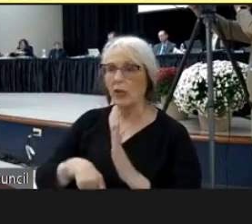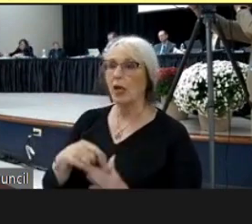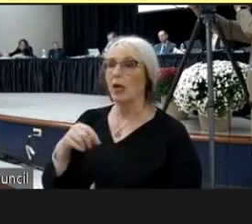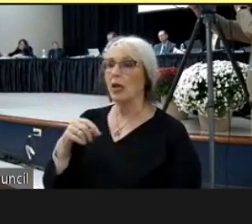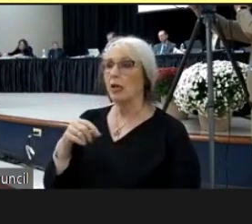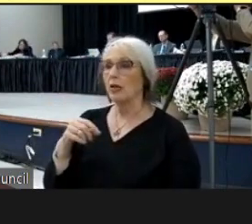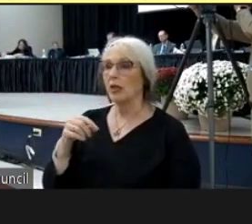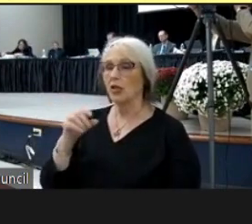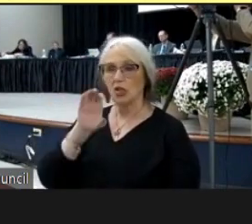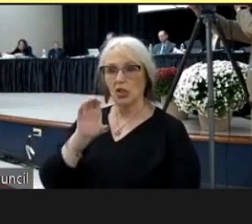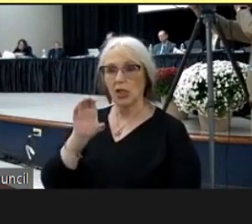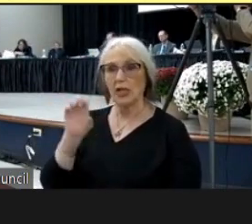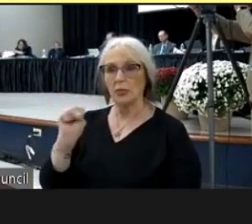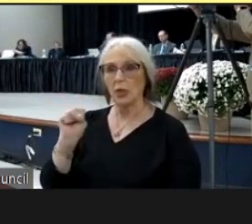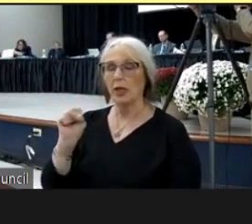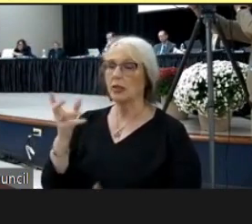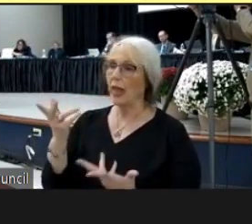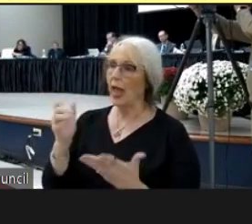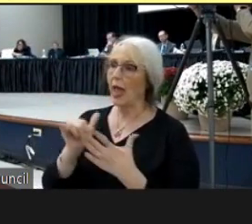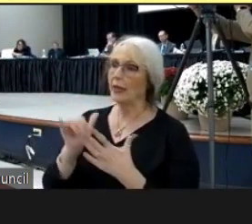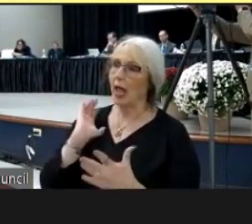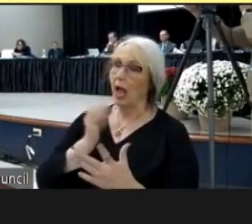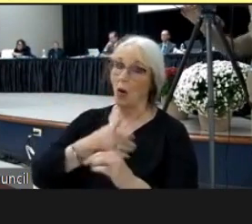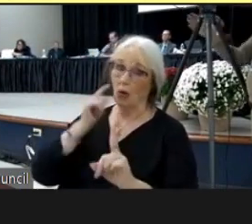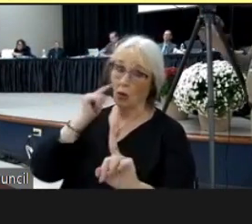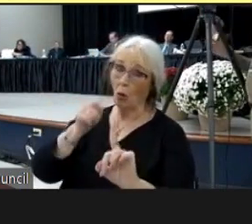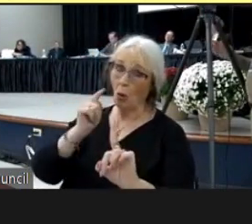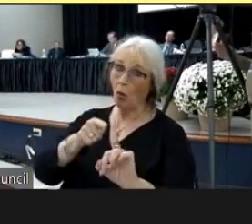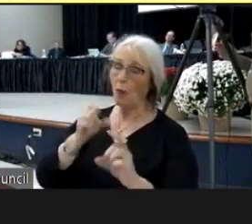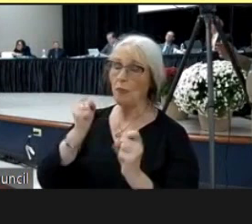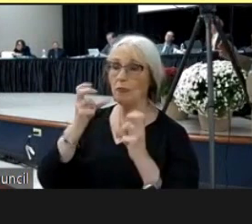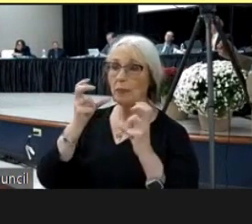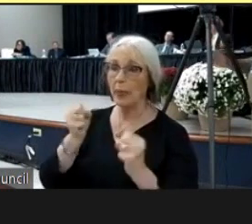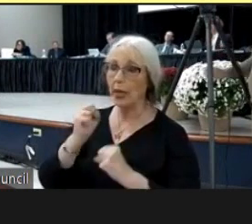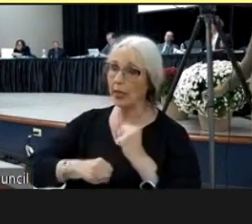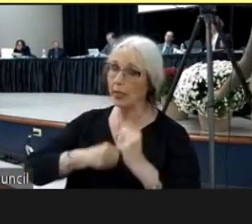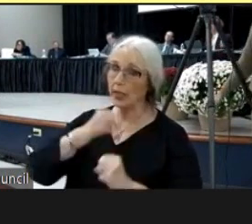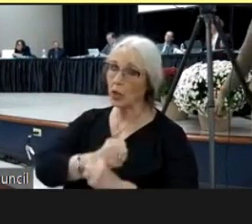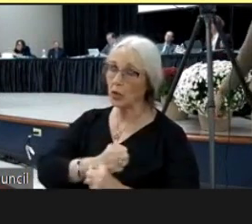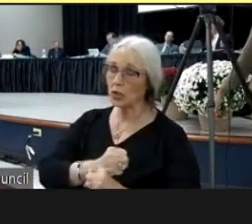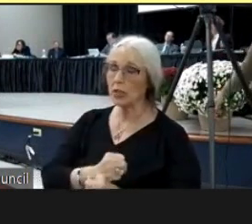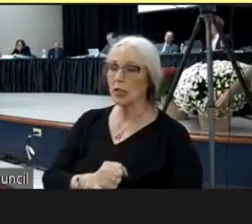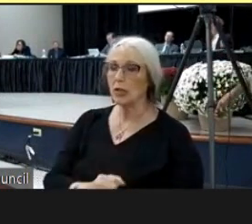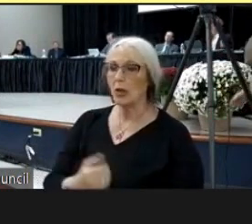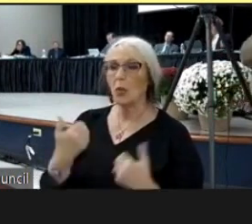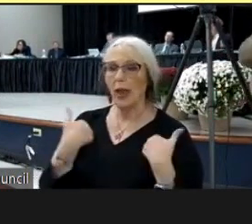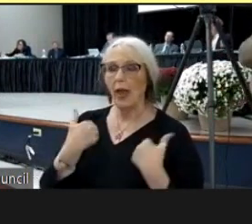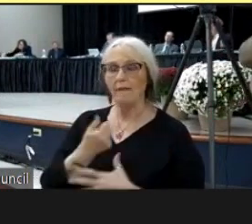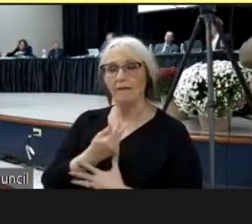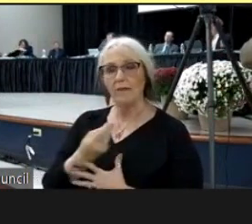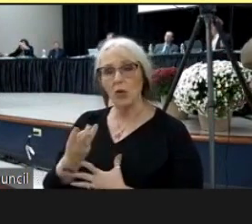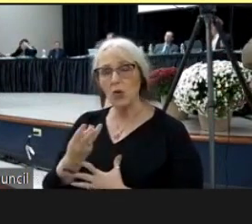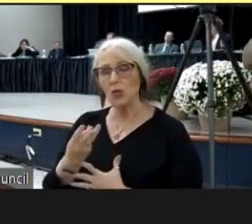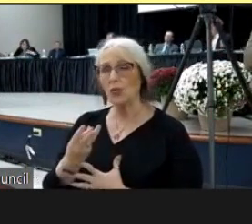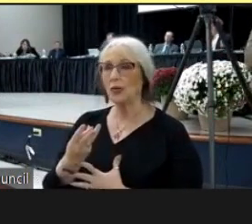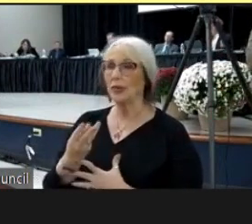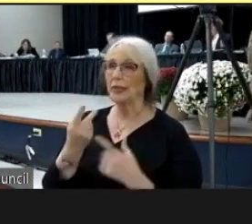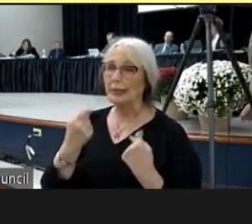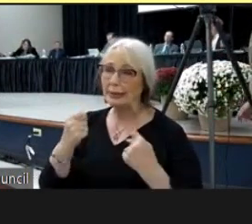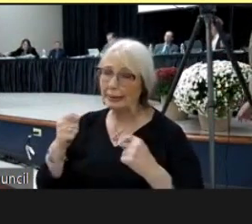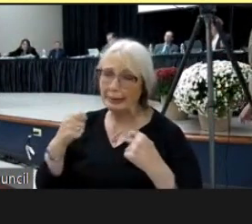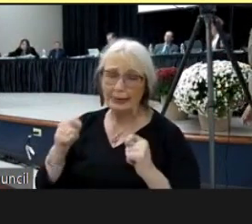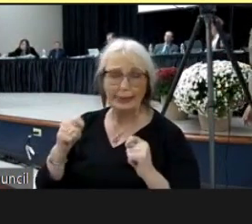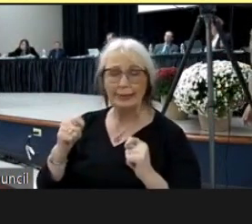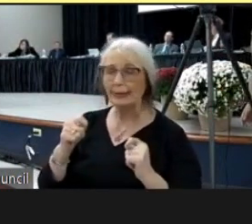China Spring has been a goal of ours for several years. And we've had a few failed attempts at